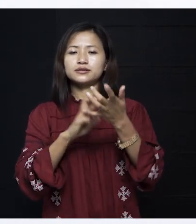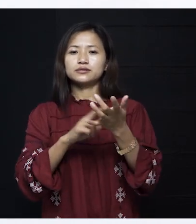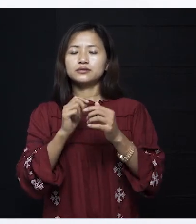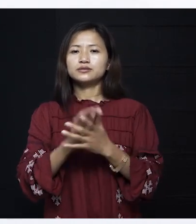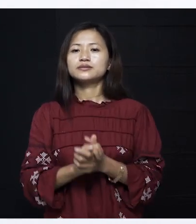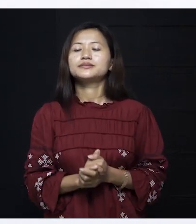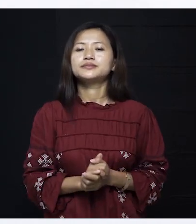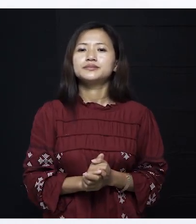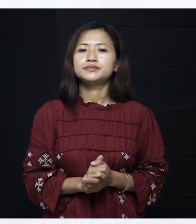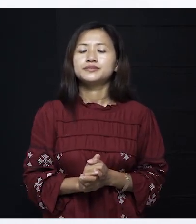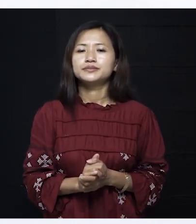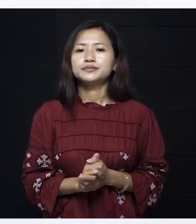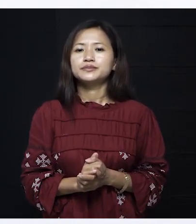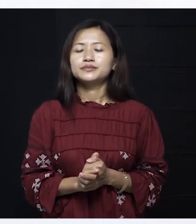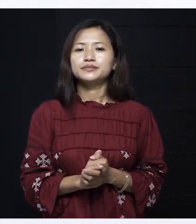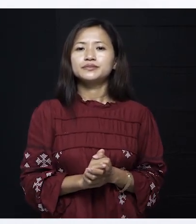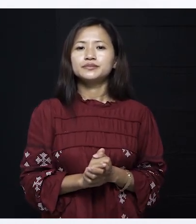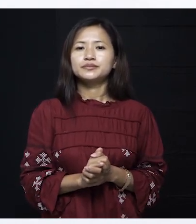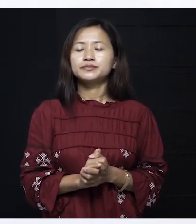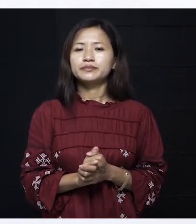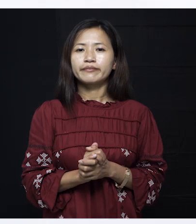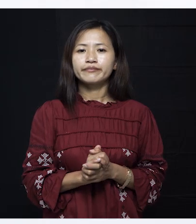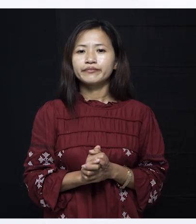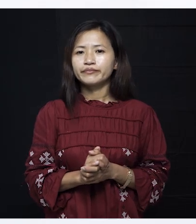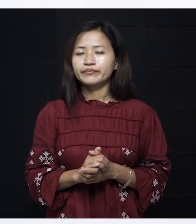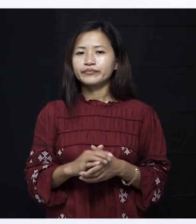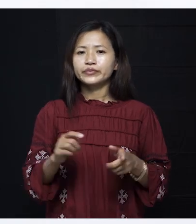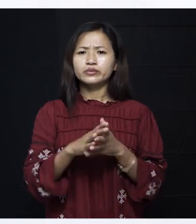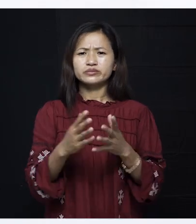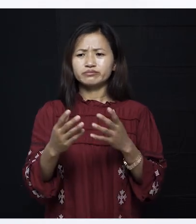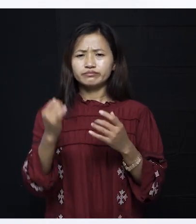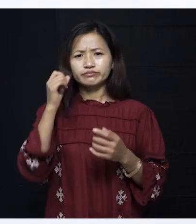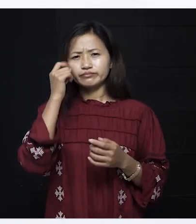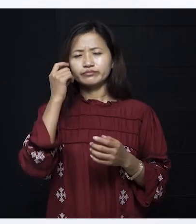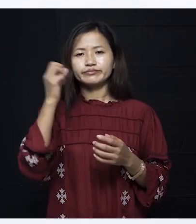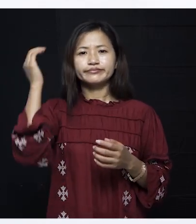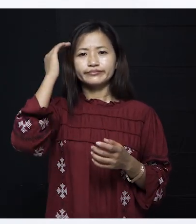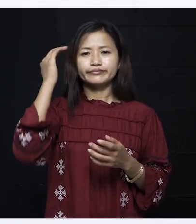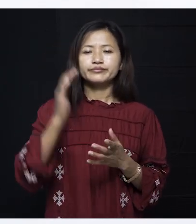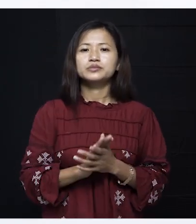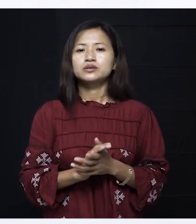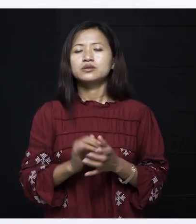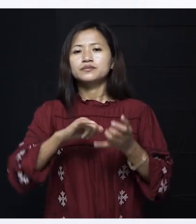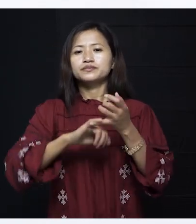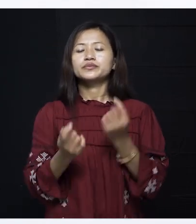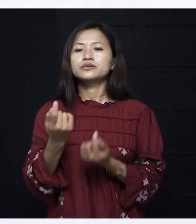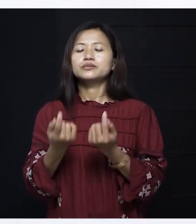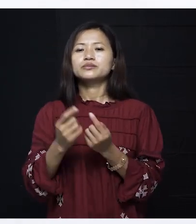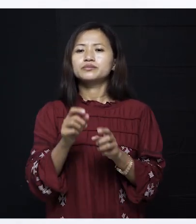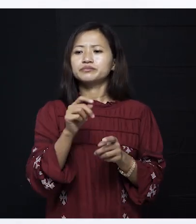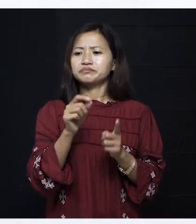migration. Now, migration, as you are all aware, migration means a situation